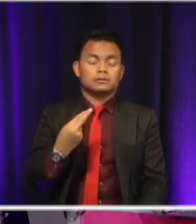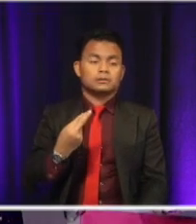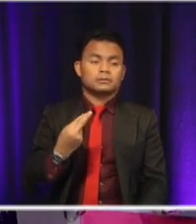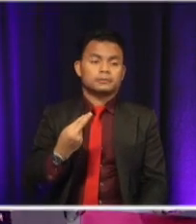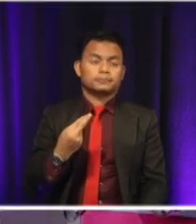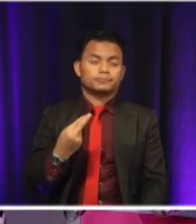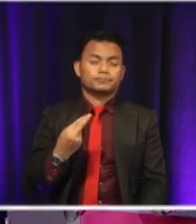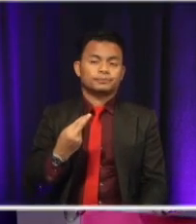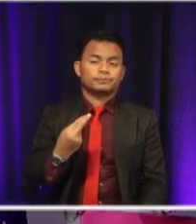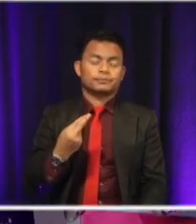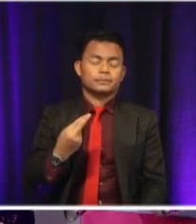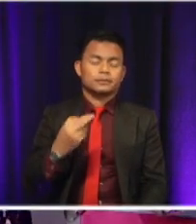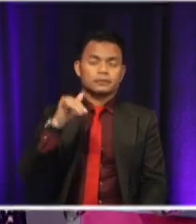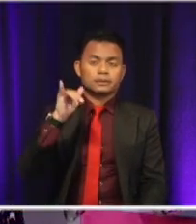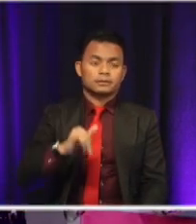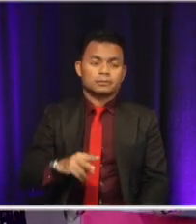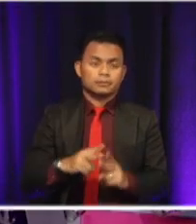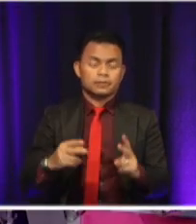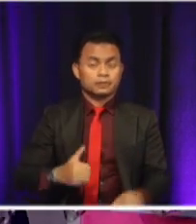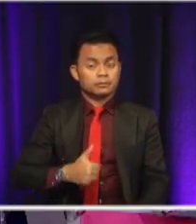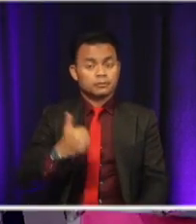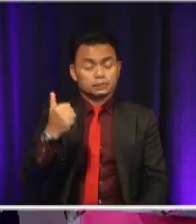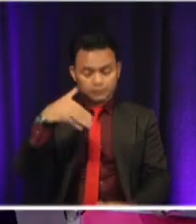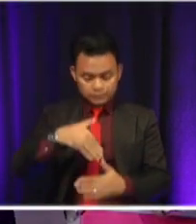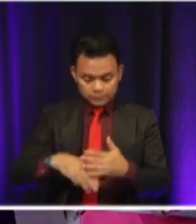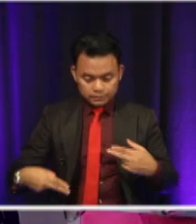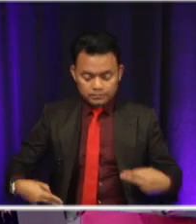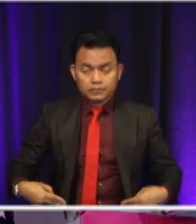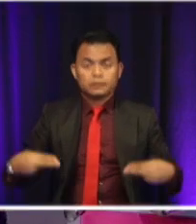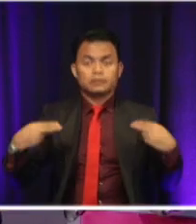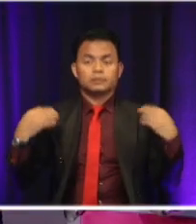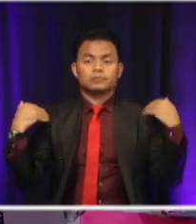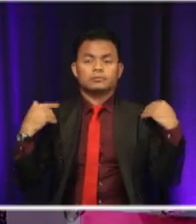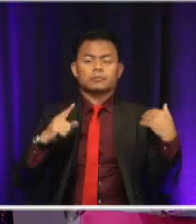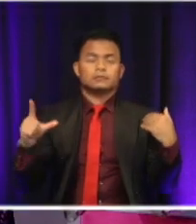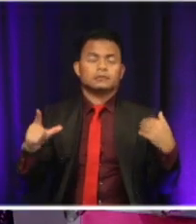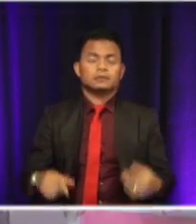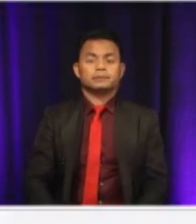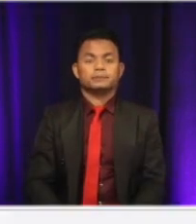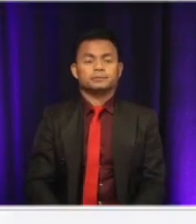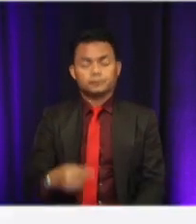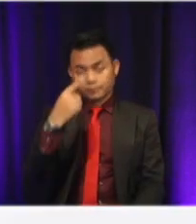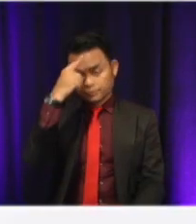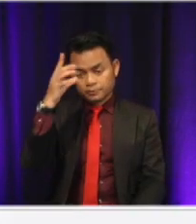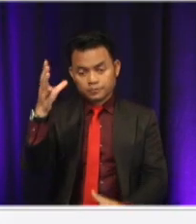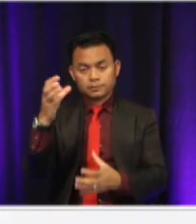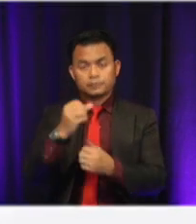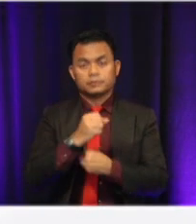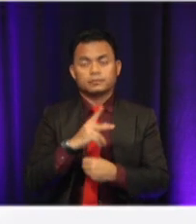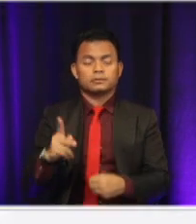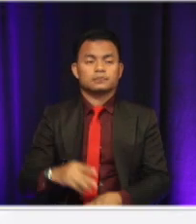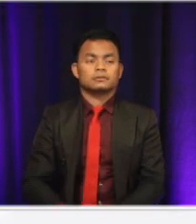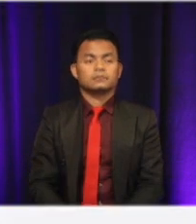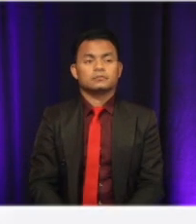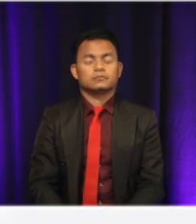life actually refers to a life that has been lived out meaningfully. You have not chased for riches